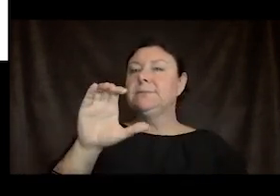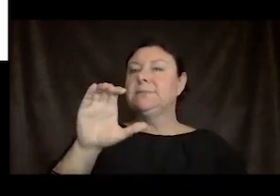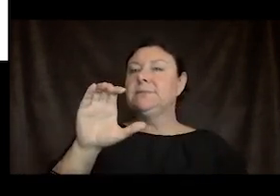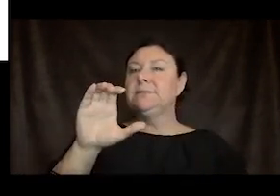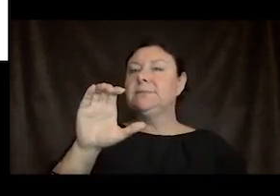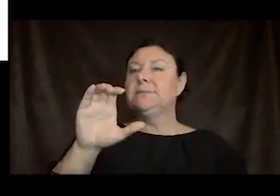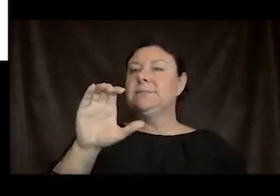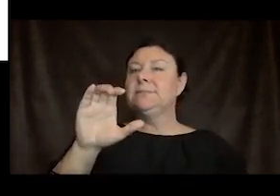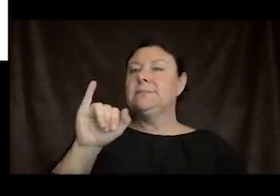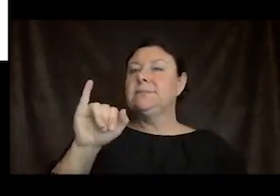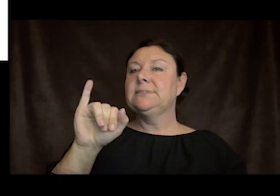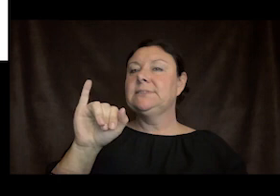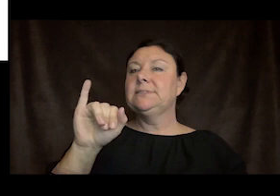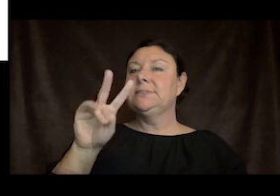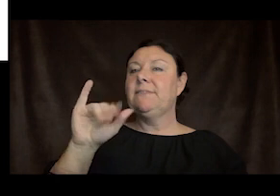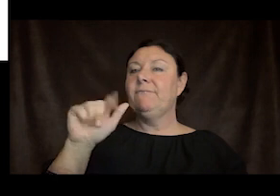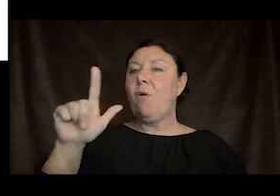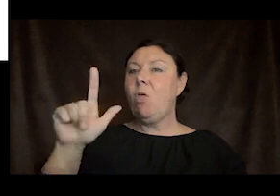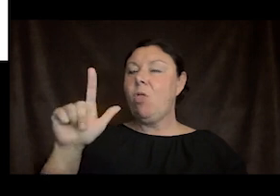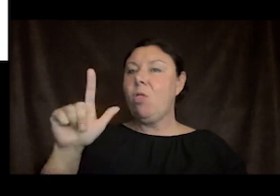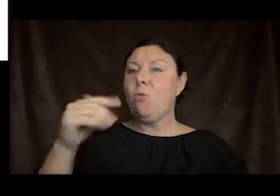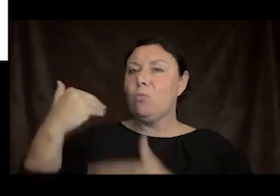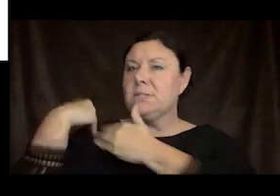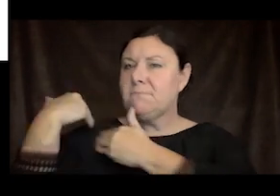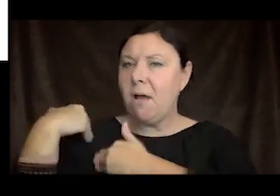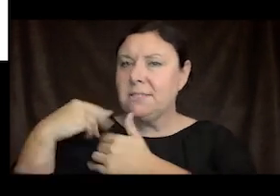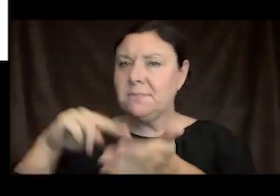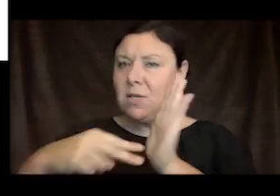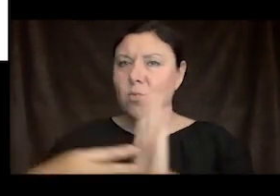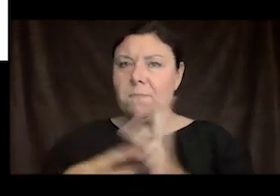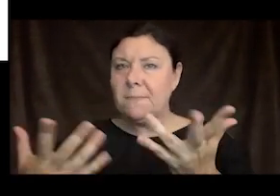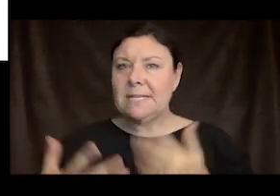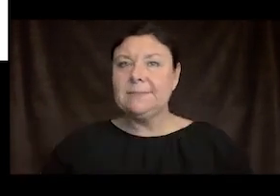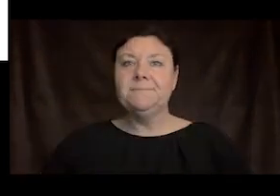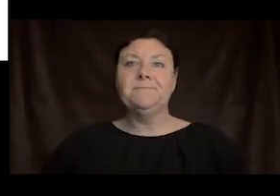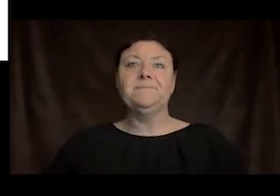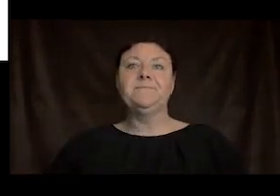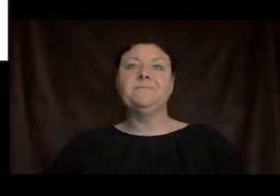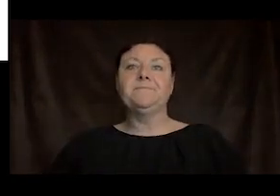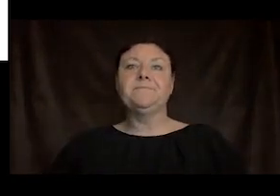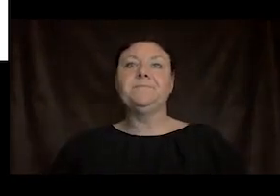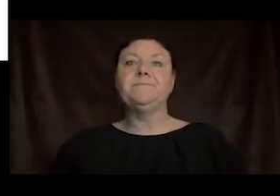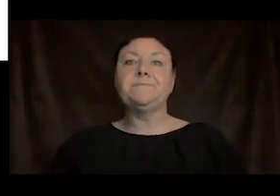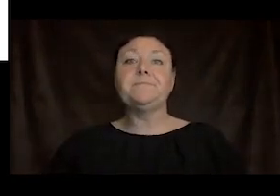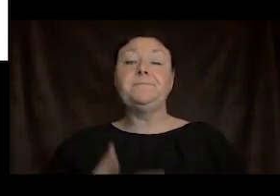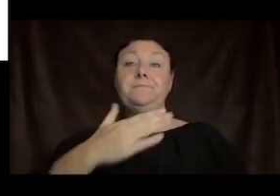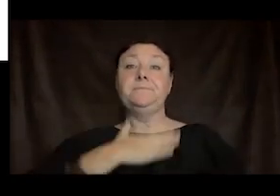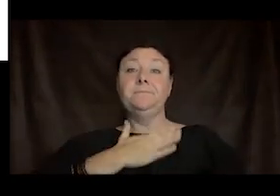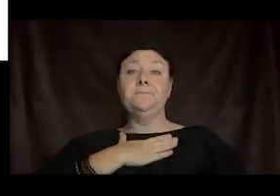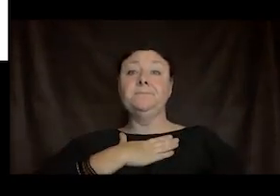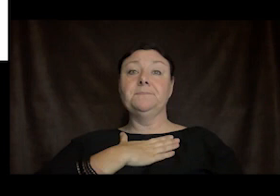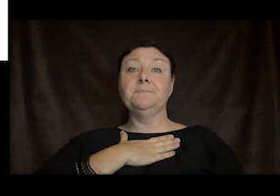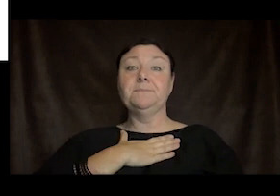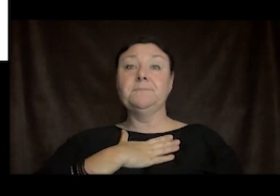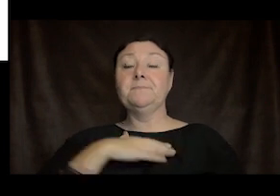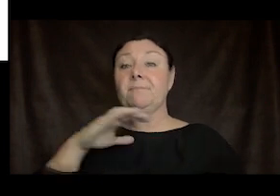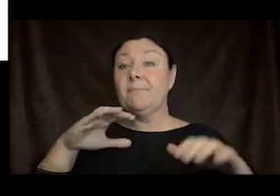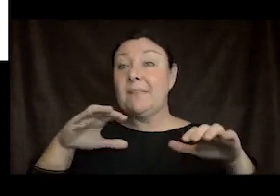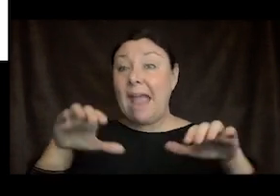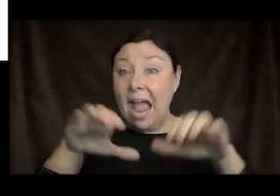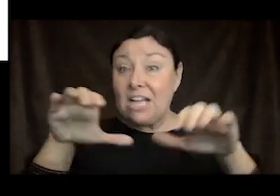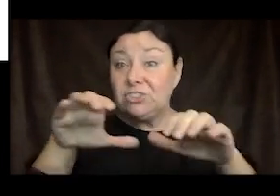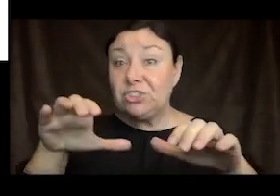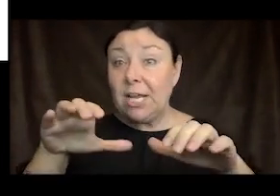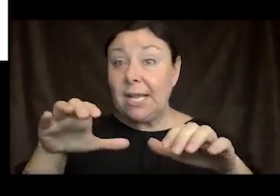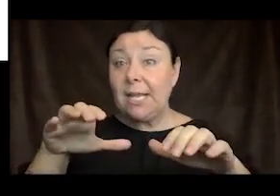responsible? What it means for me might not be the same thing it means for you. My action may not be an action that